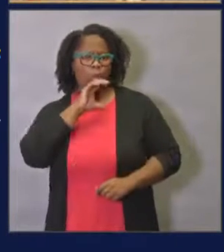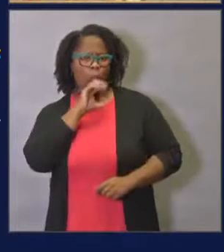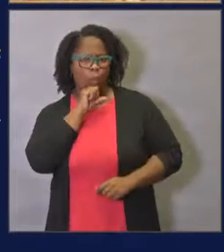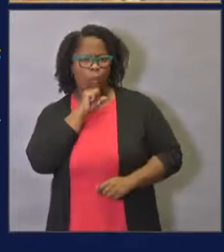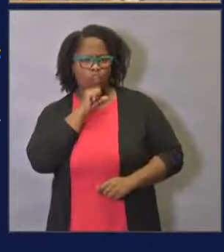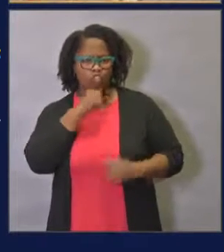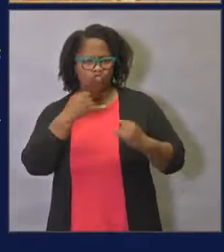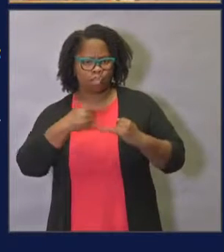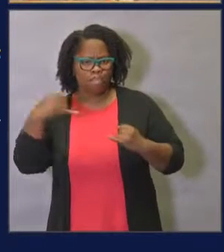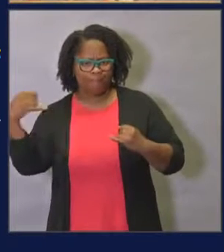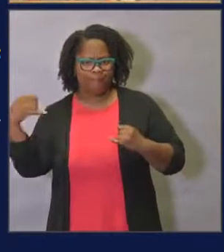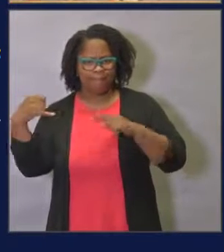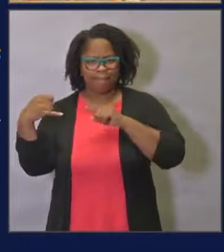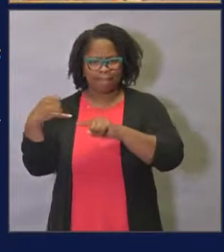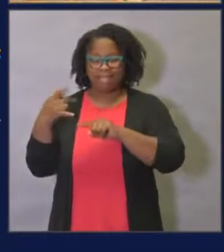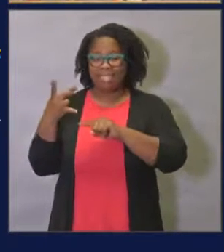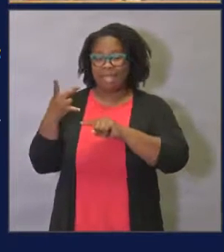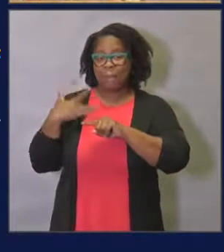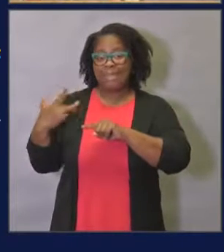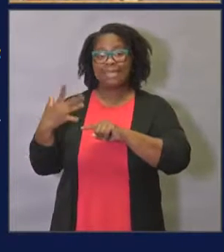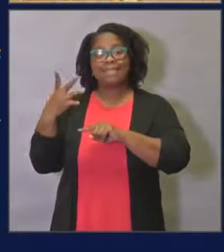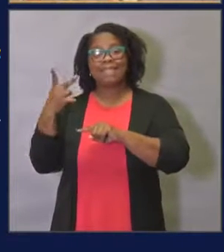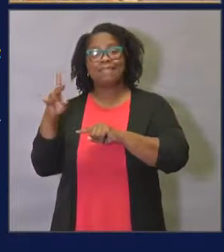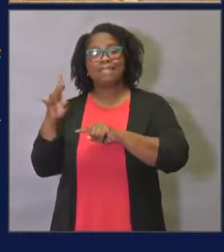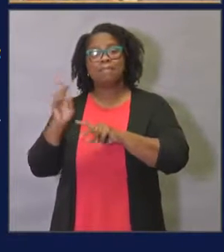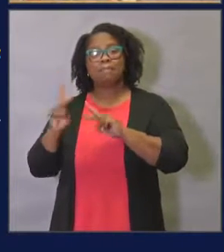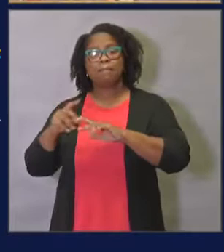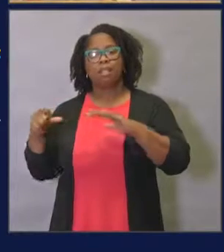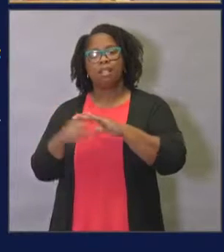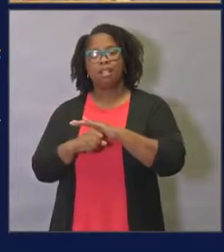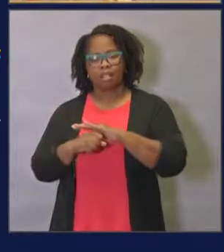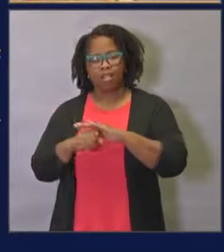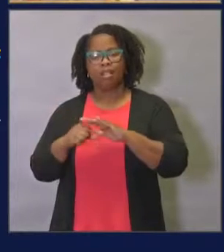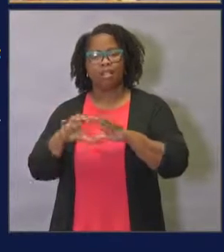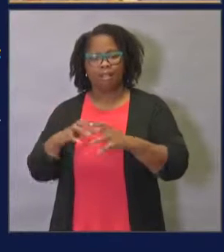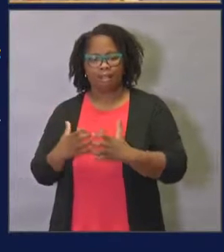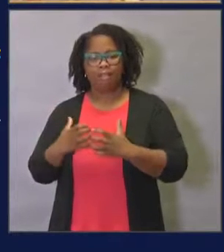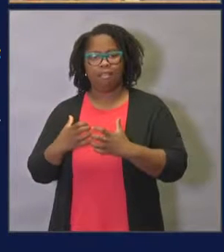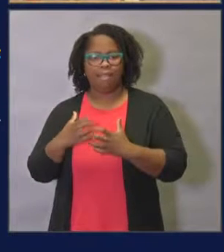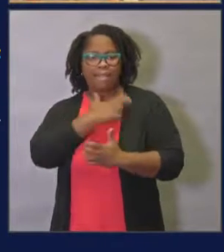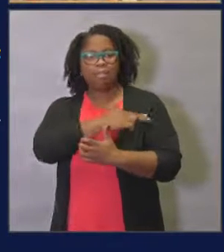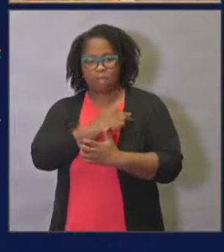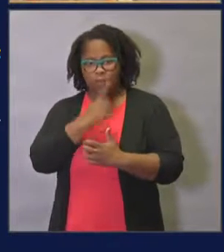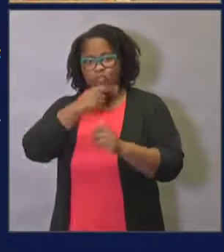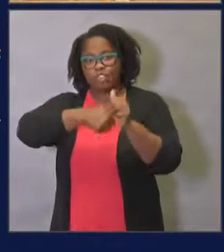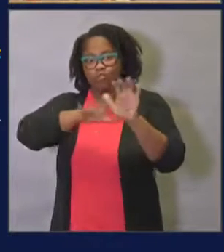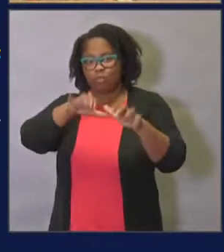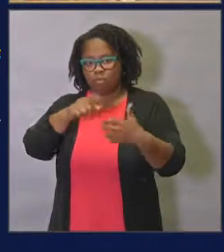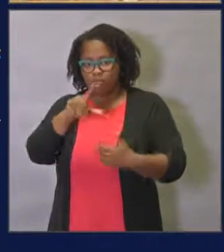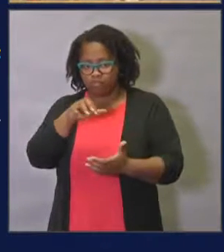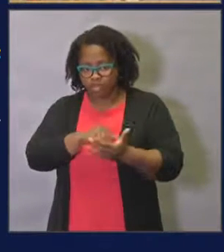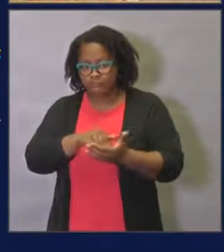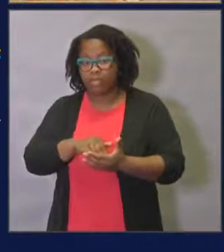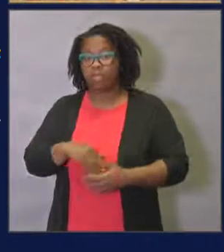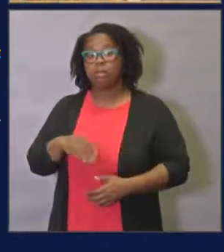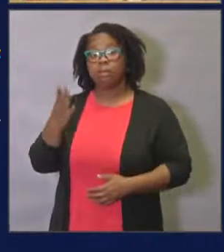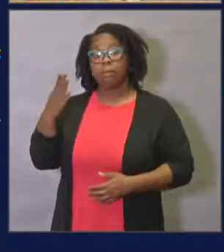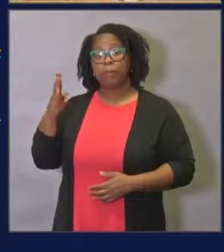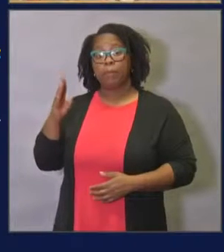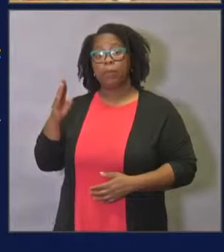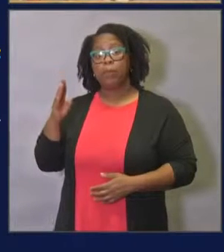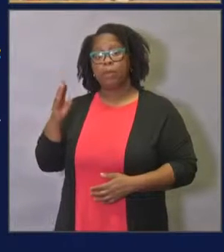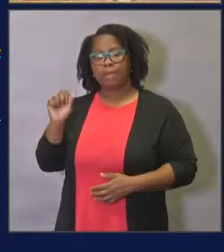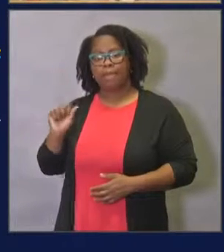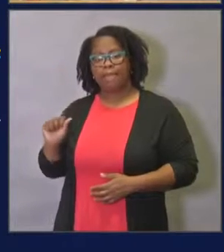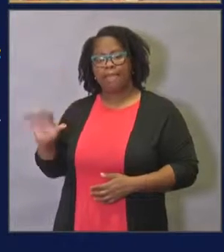whose rate is 17 hospitalizations per 100,000 people, and Asian residents, the blue line, where the